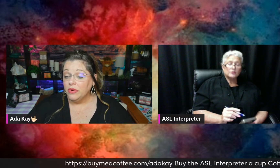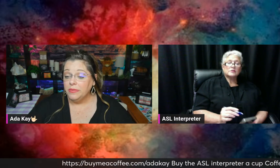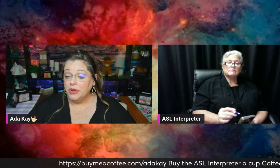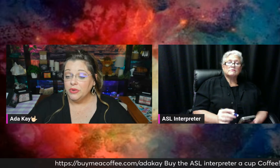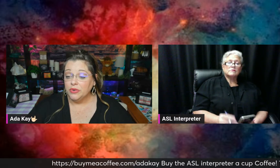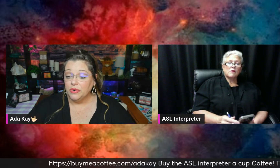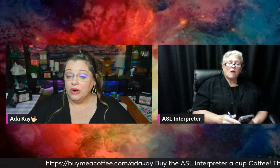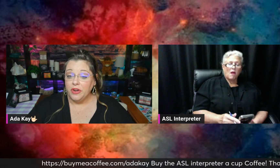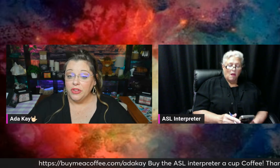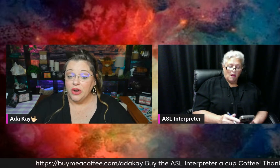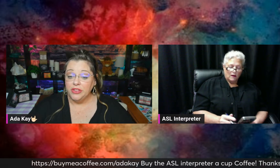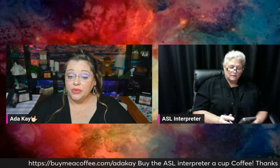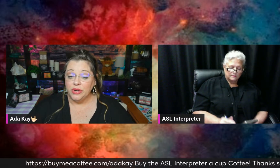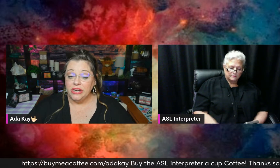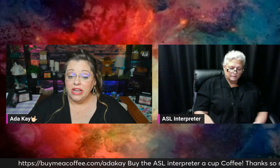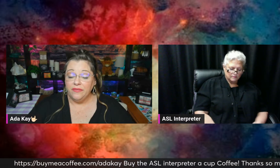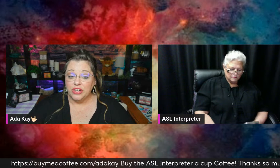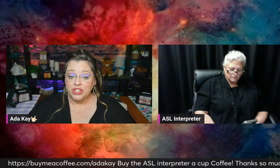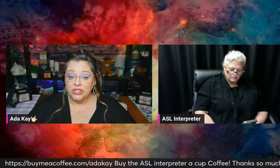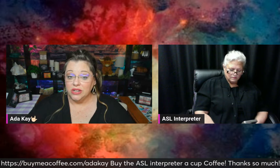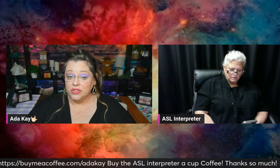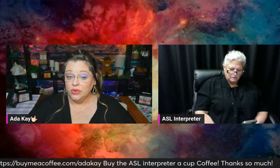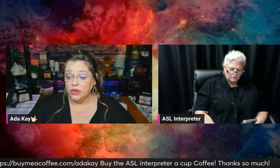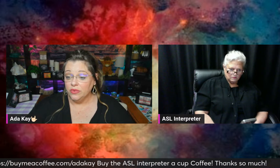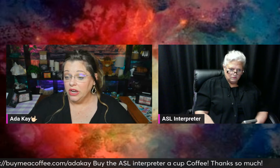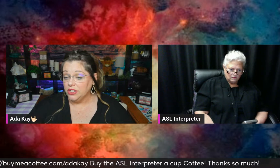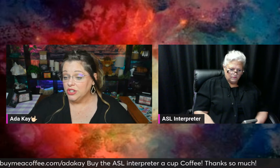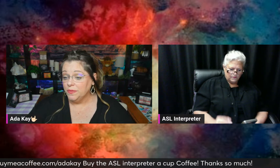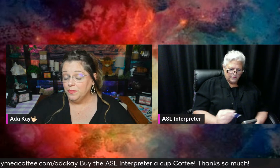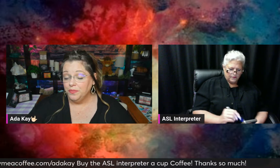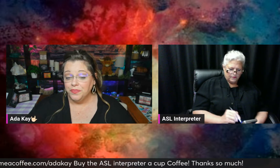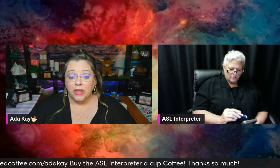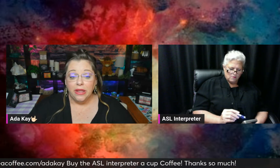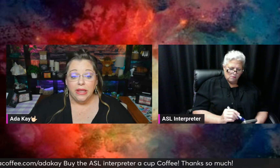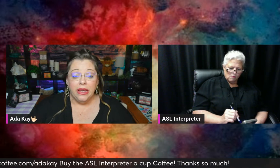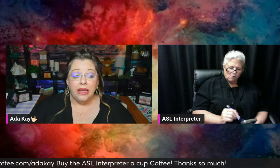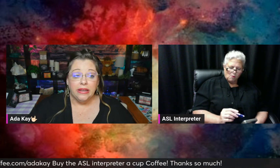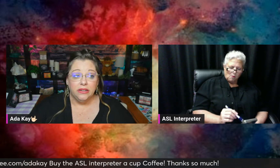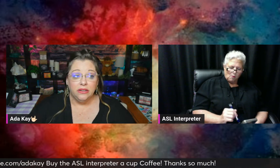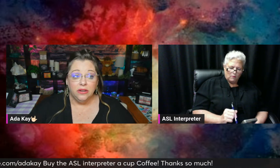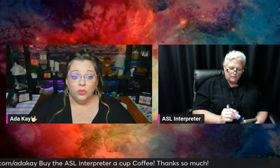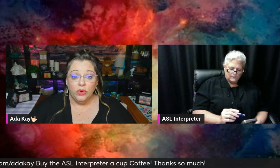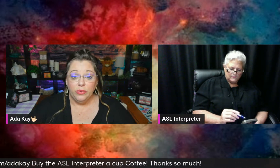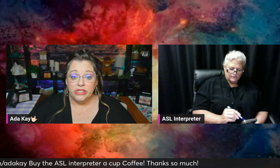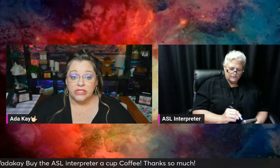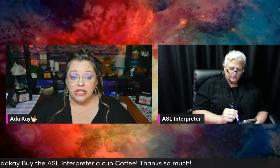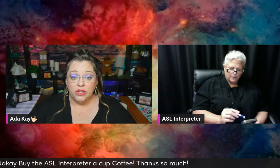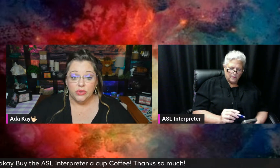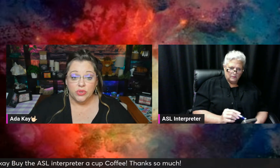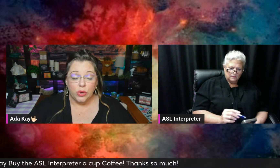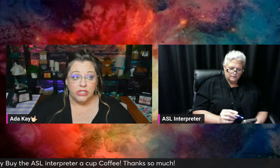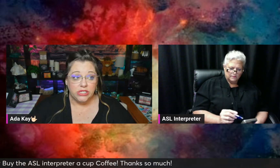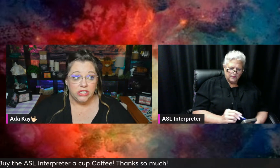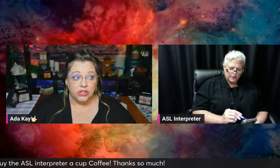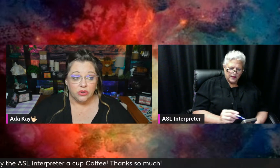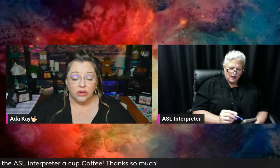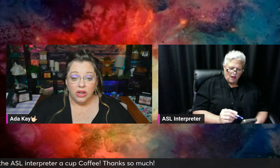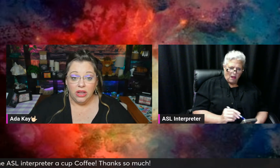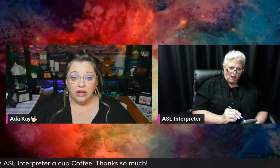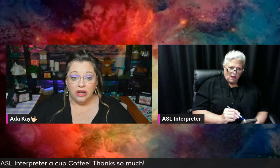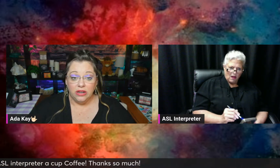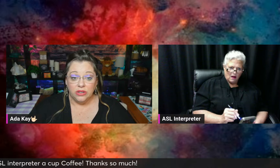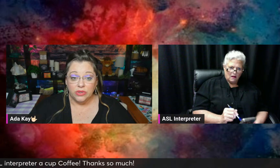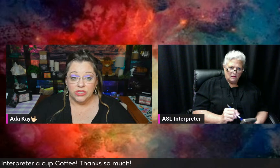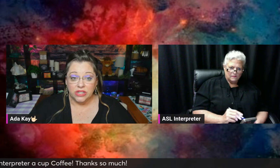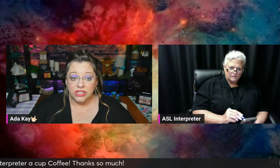My grandfather had 3 catfish tanks on their ranch. And we would seine those twice a year.